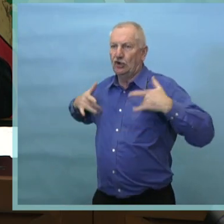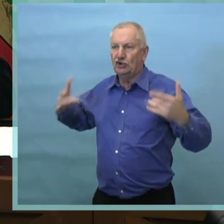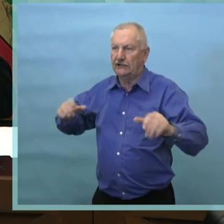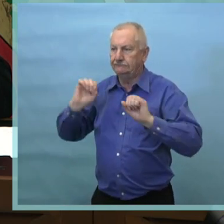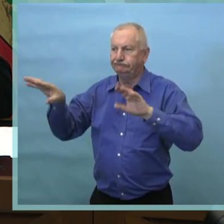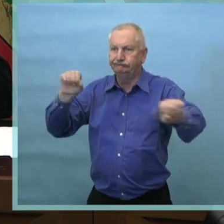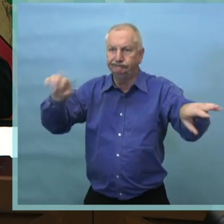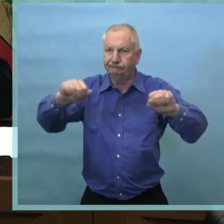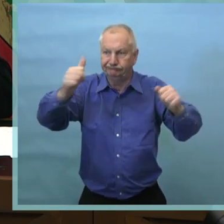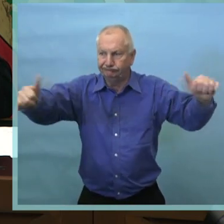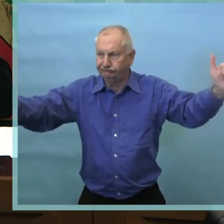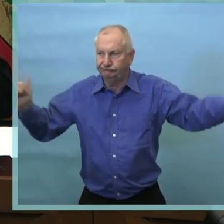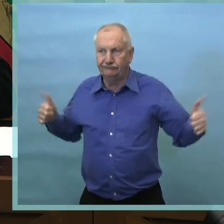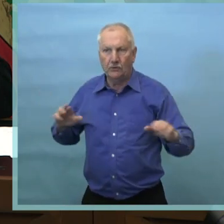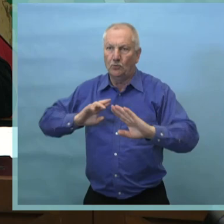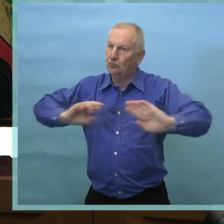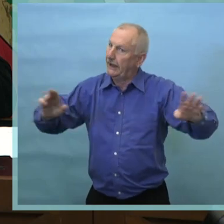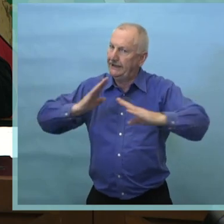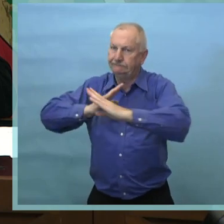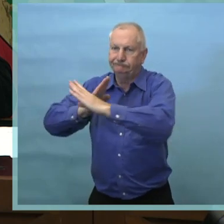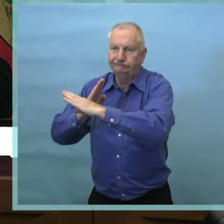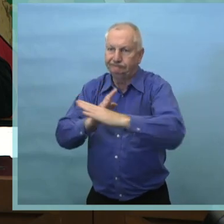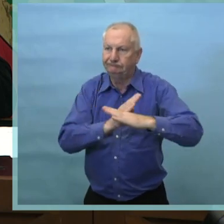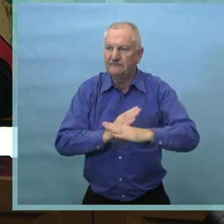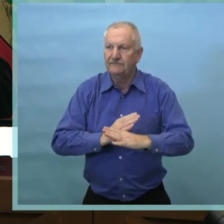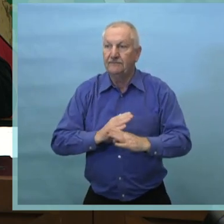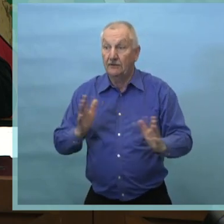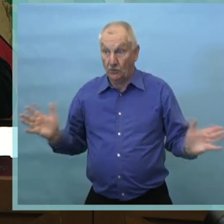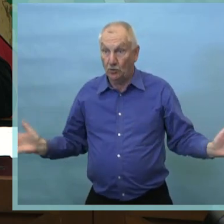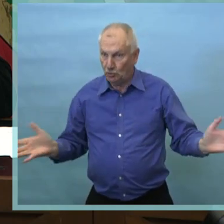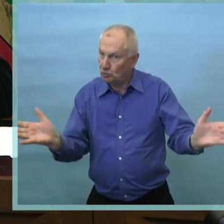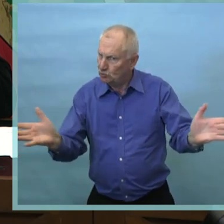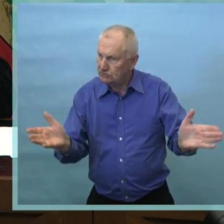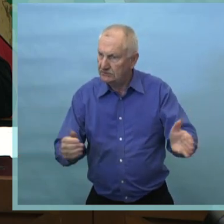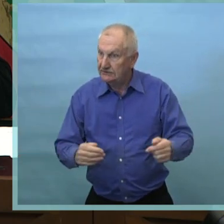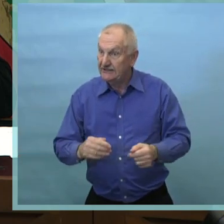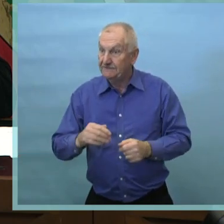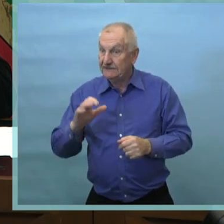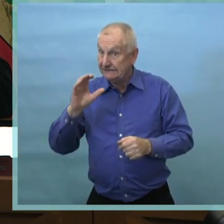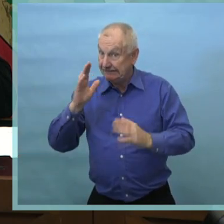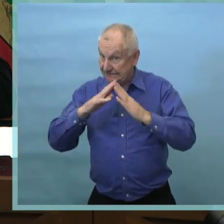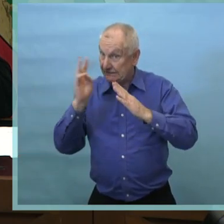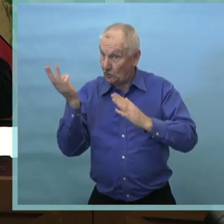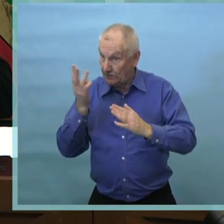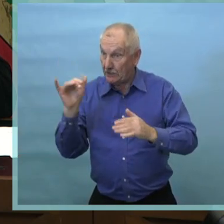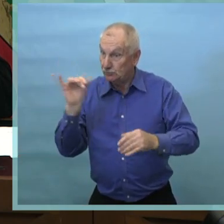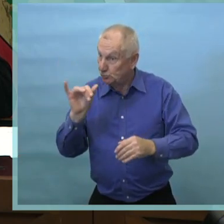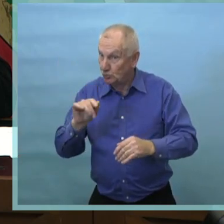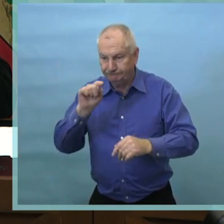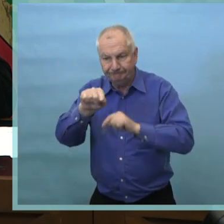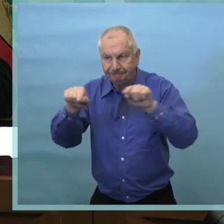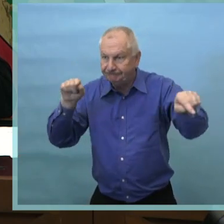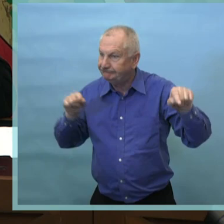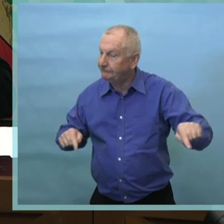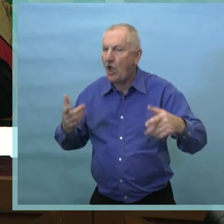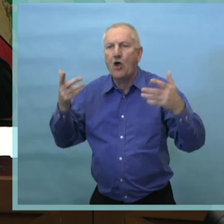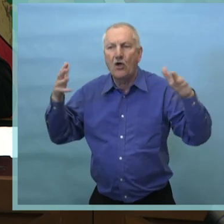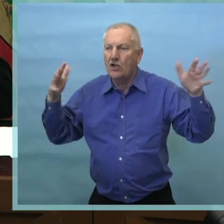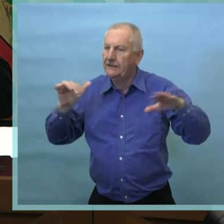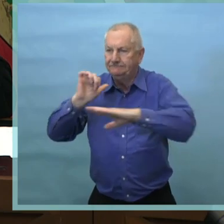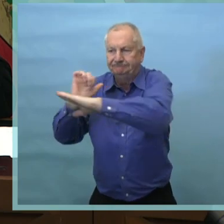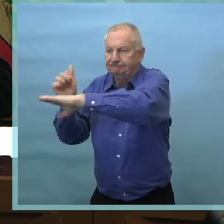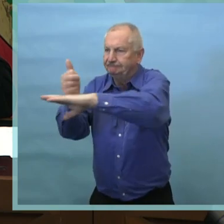out very well. City of Winnipeg identified a whole bunch of properties that had to be done. And it was done in the best way